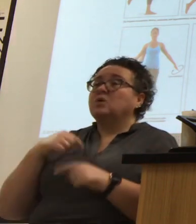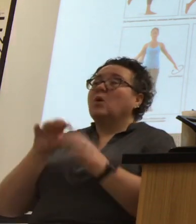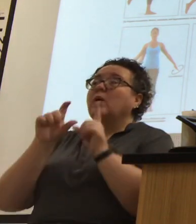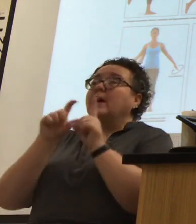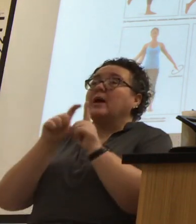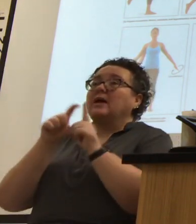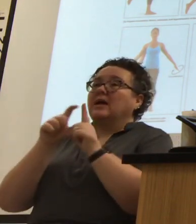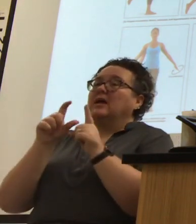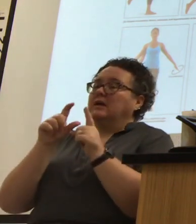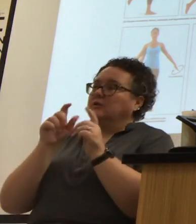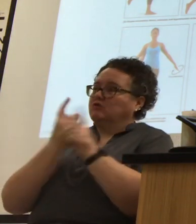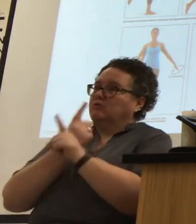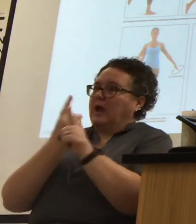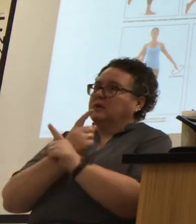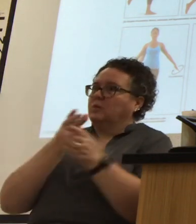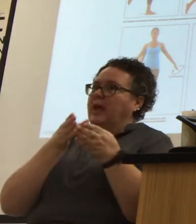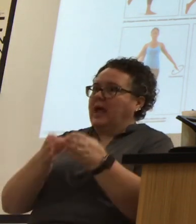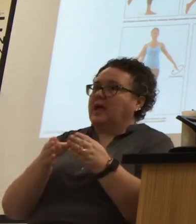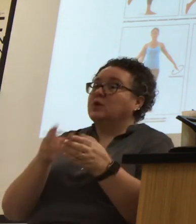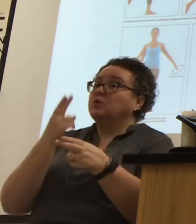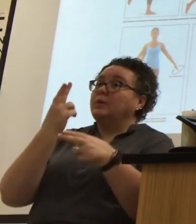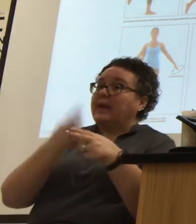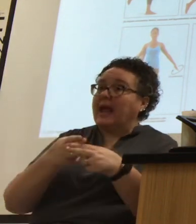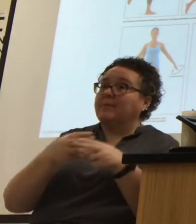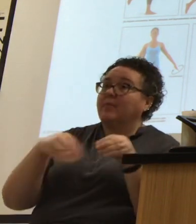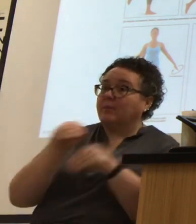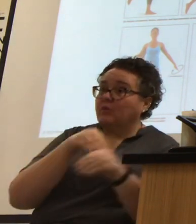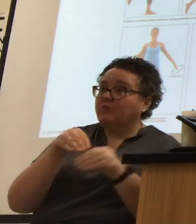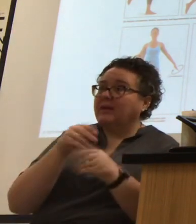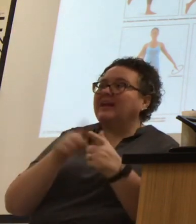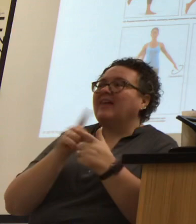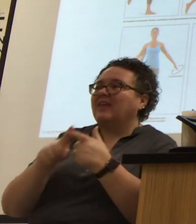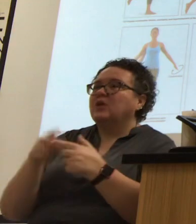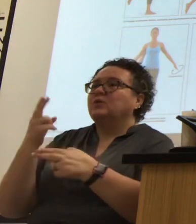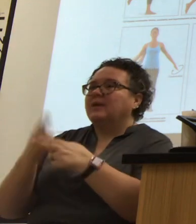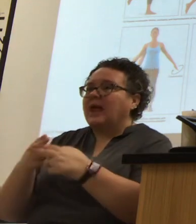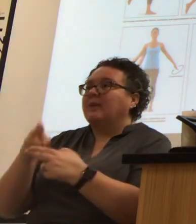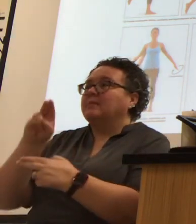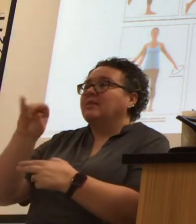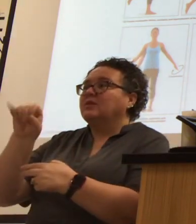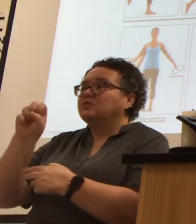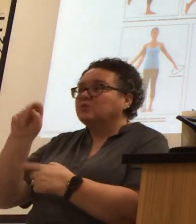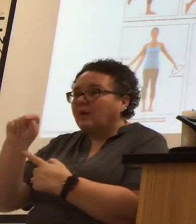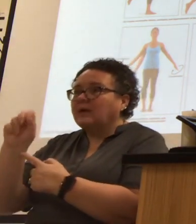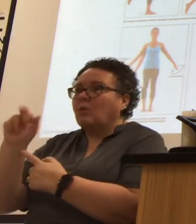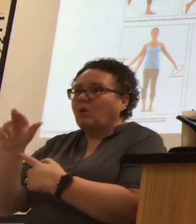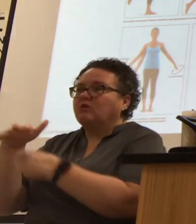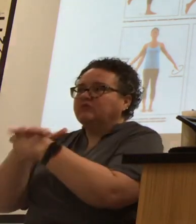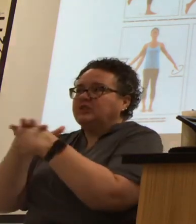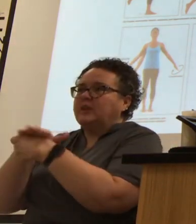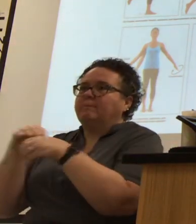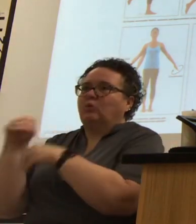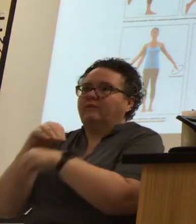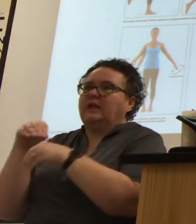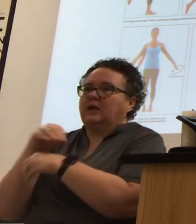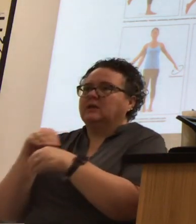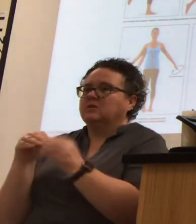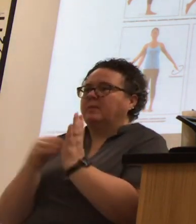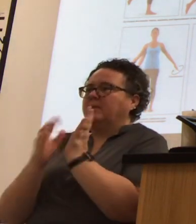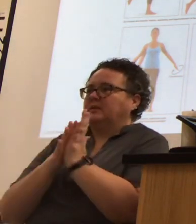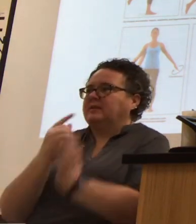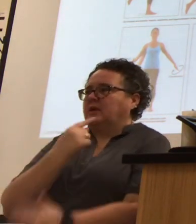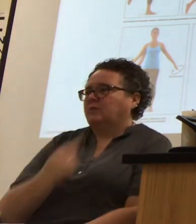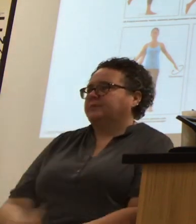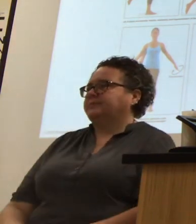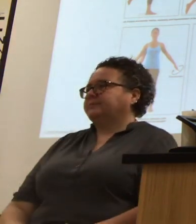to name it. You name the movement, and then you name the joint or region that's moving. So let me write that down.